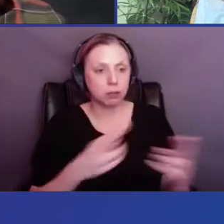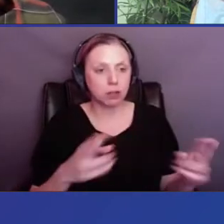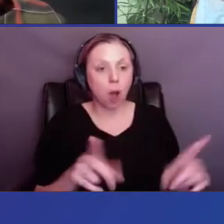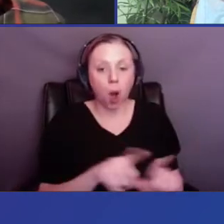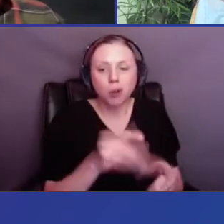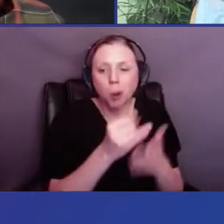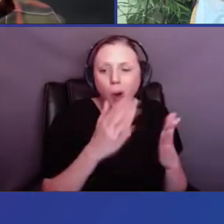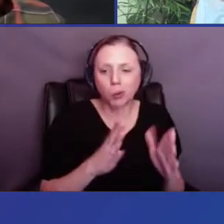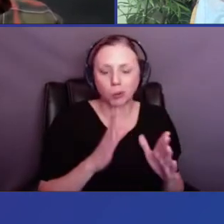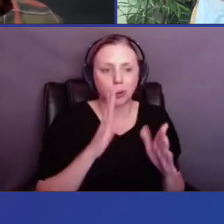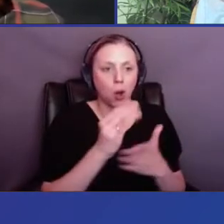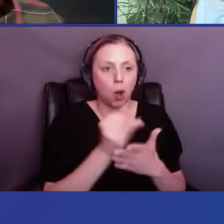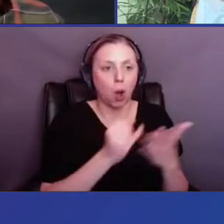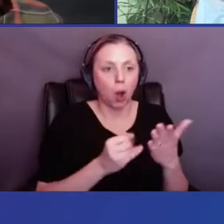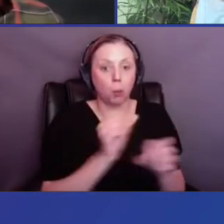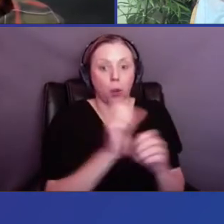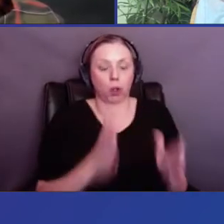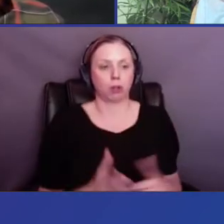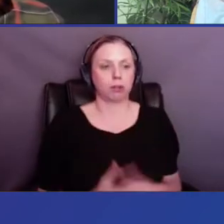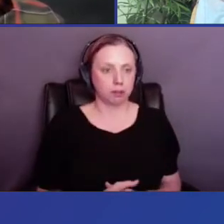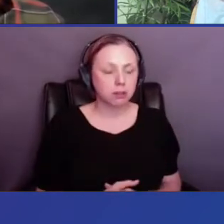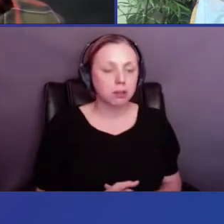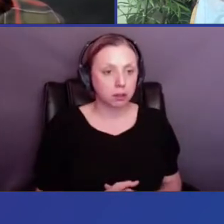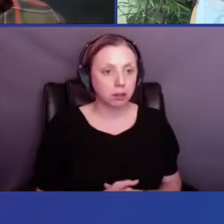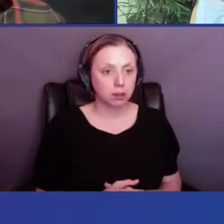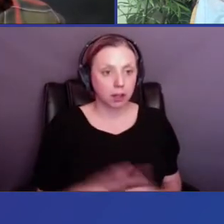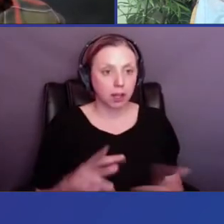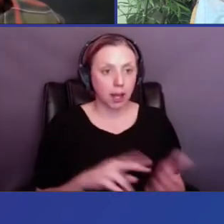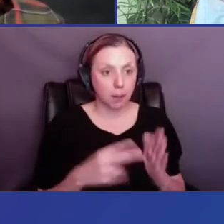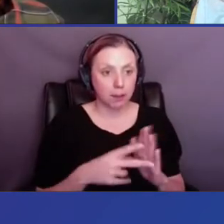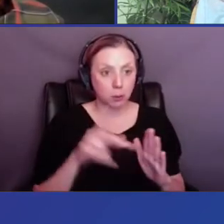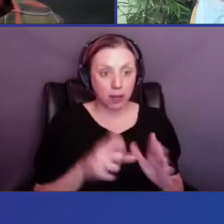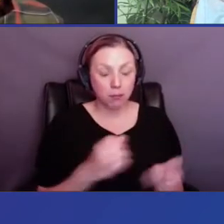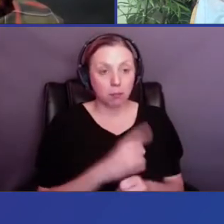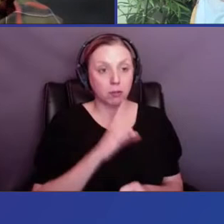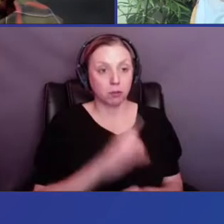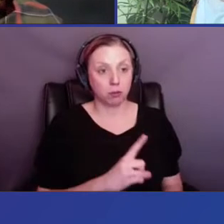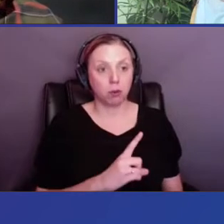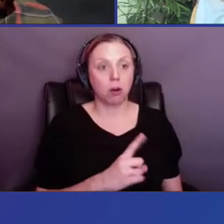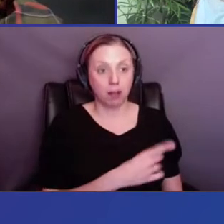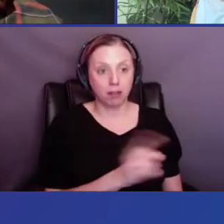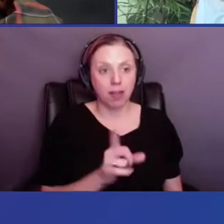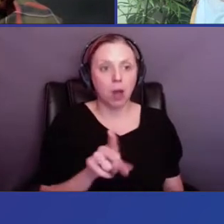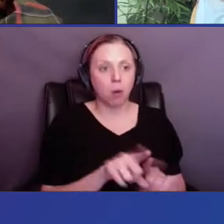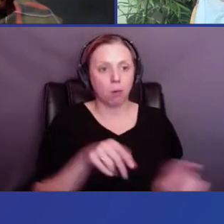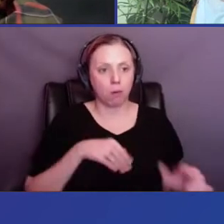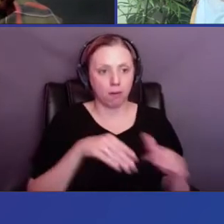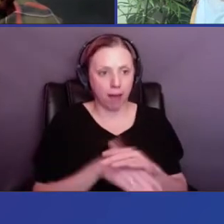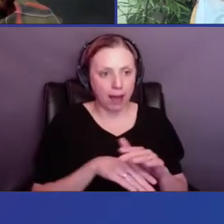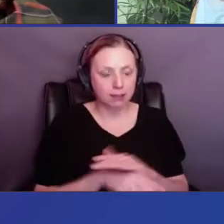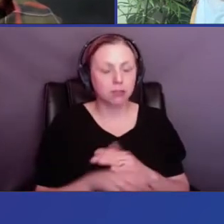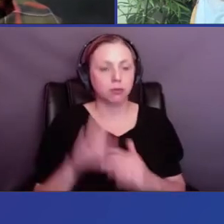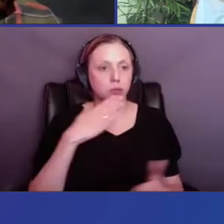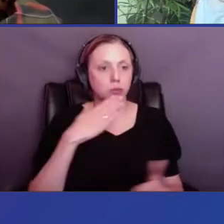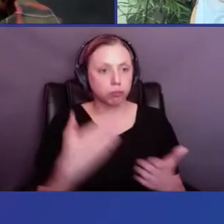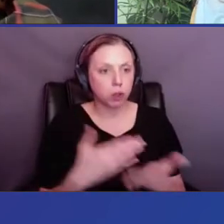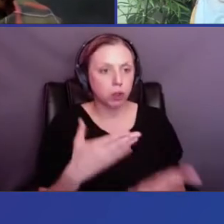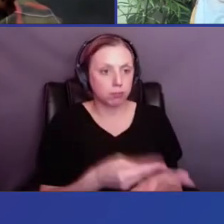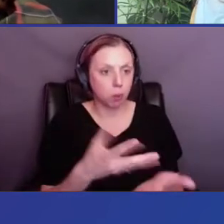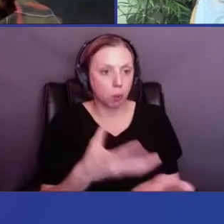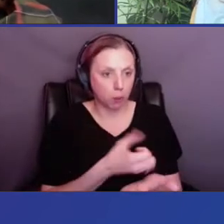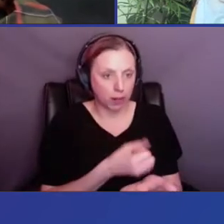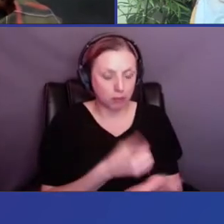workers whom we need to ensure are also having access to dignified wages as that work